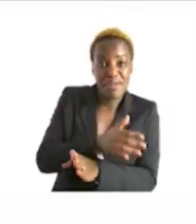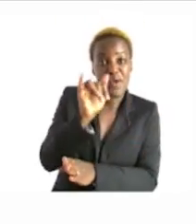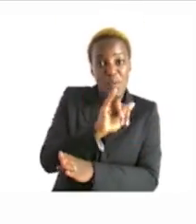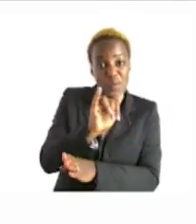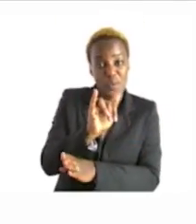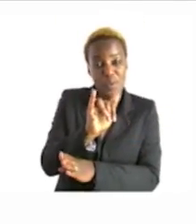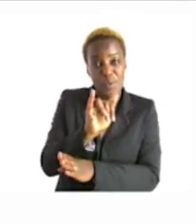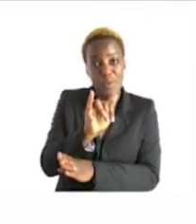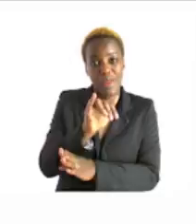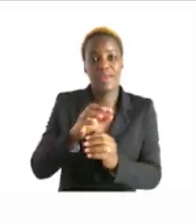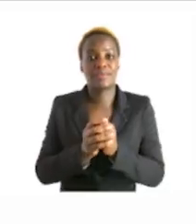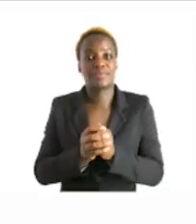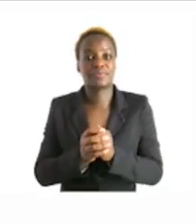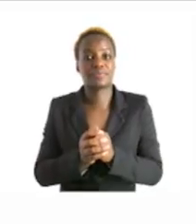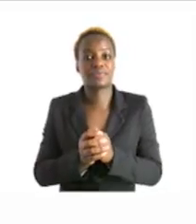number comes first